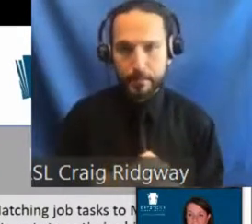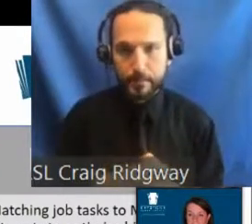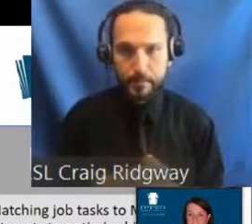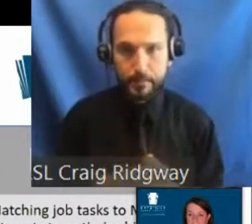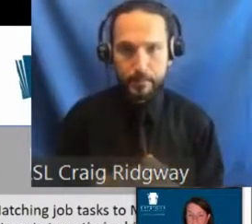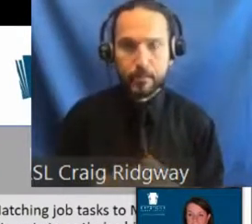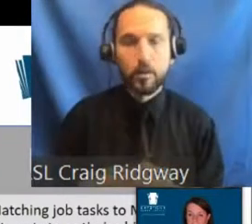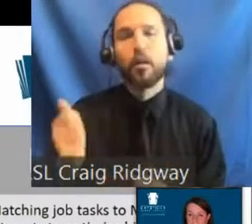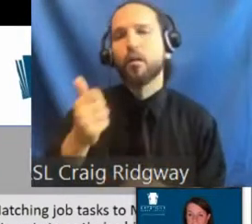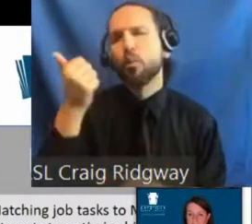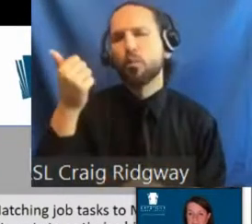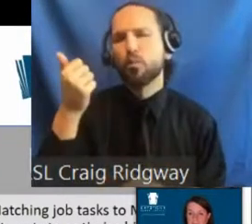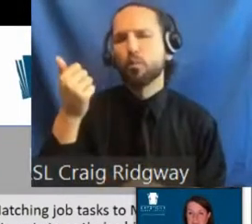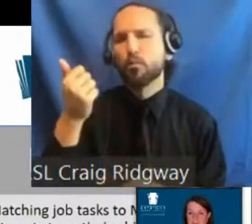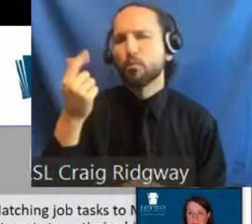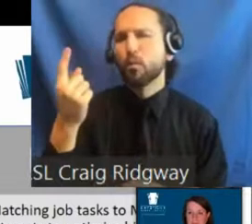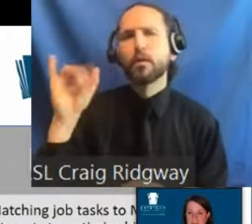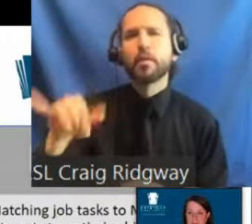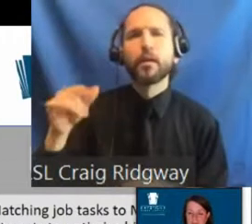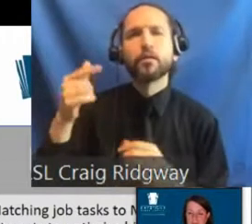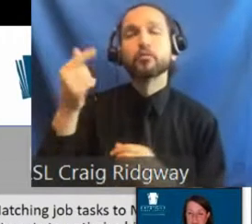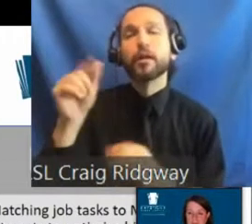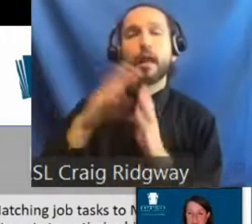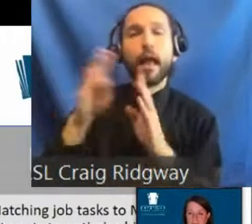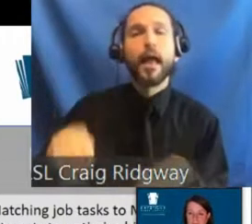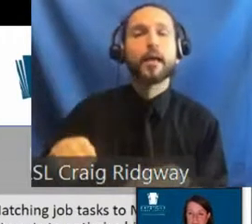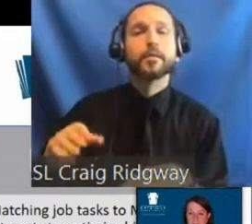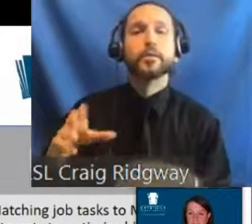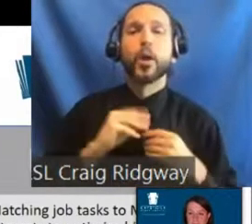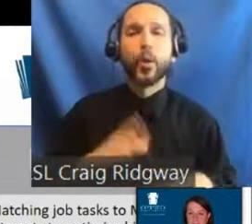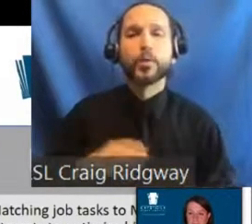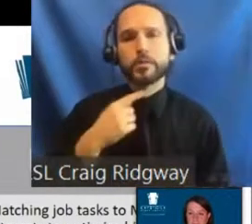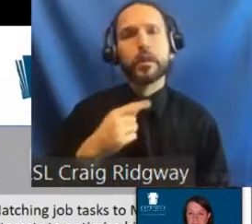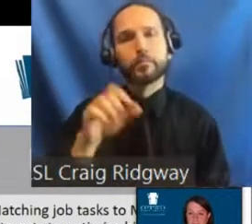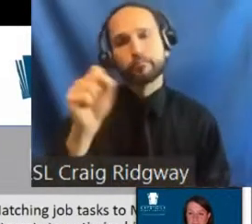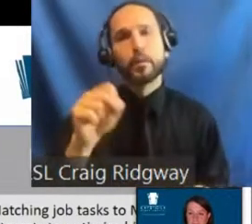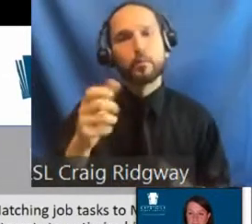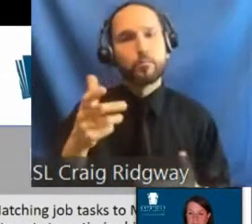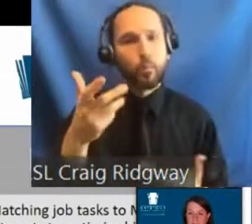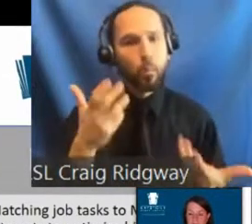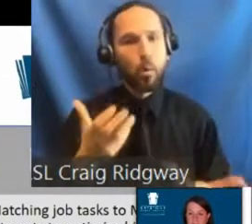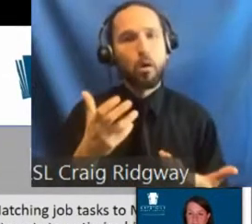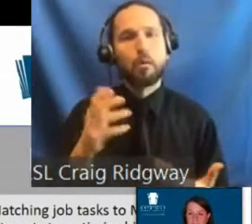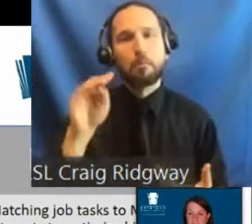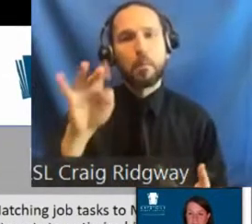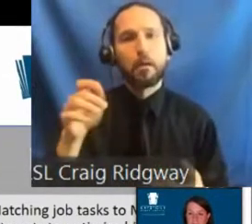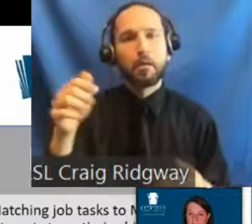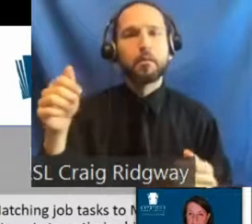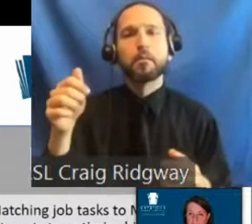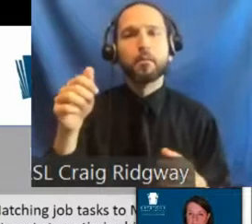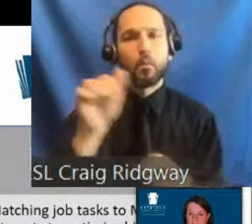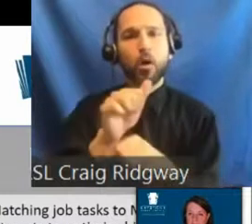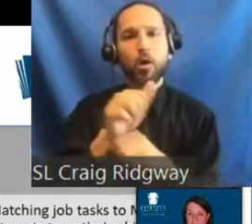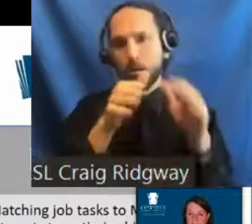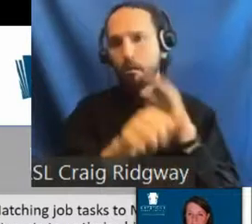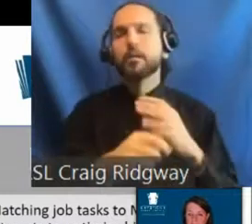One greenhouse supervisor expressed she was interested in working with Mike after she was shown the photos and